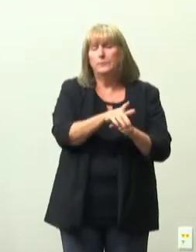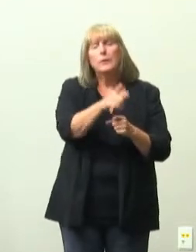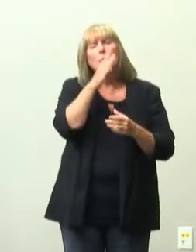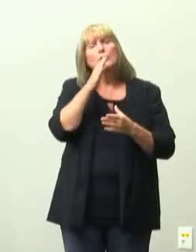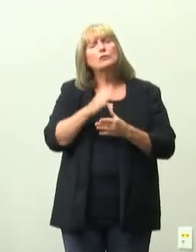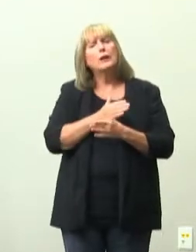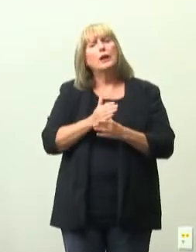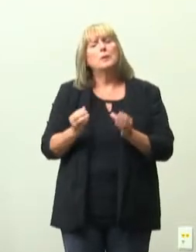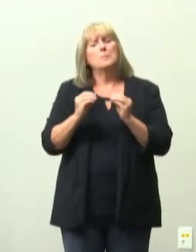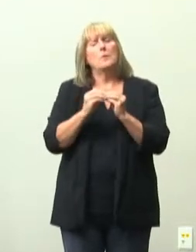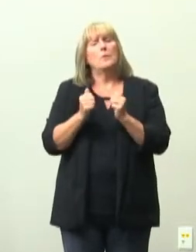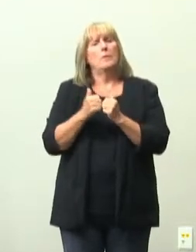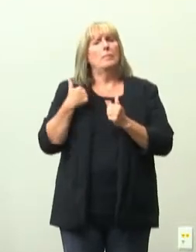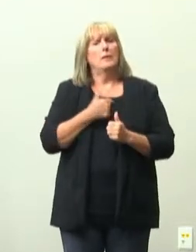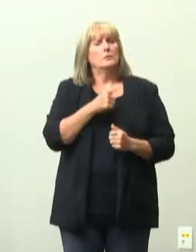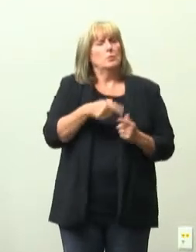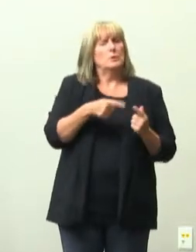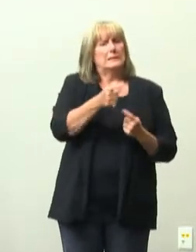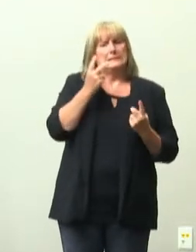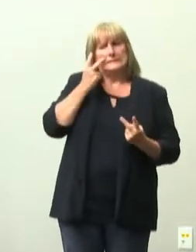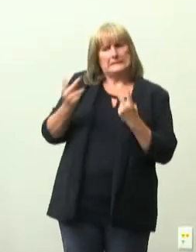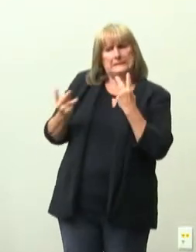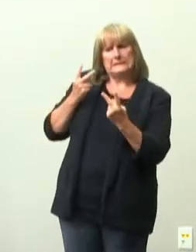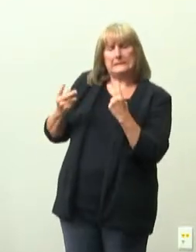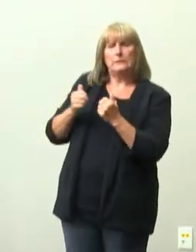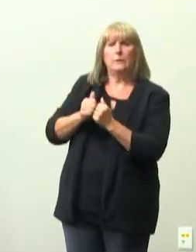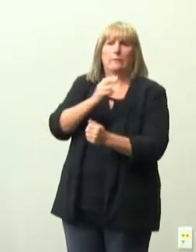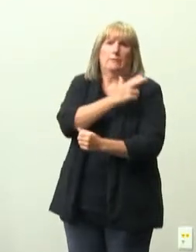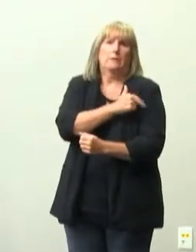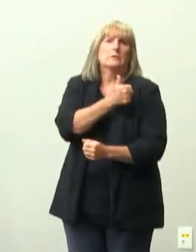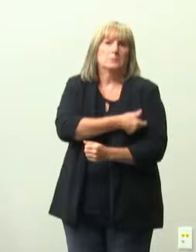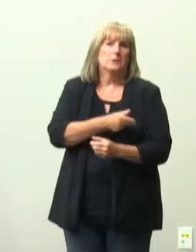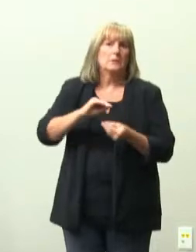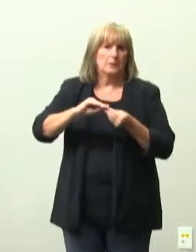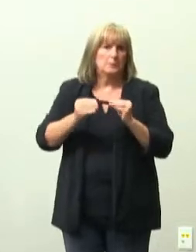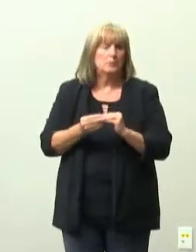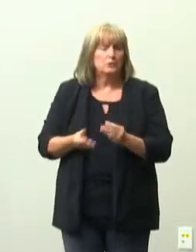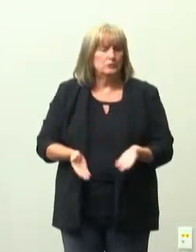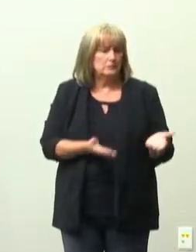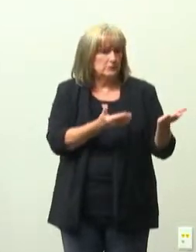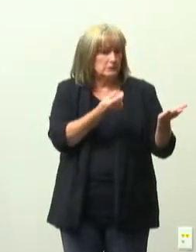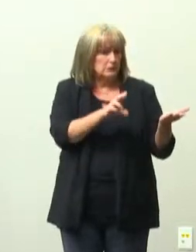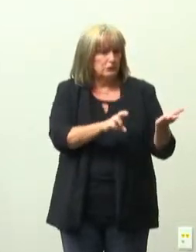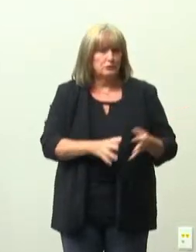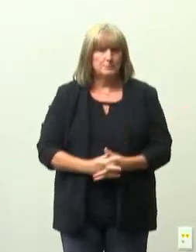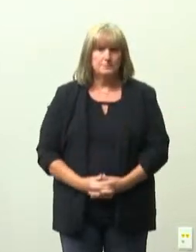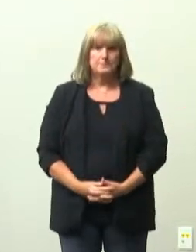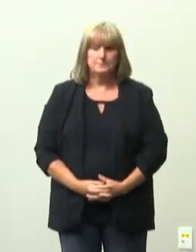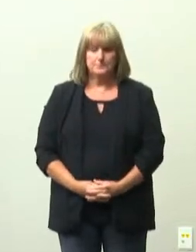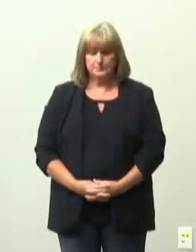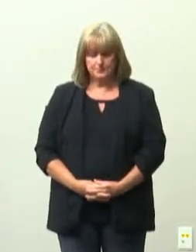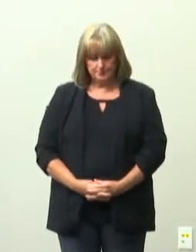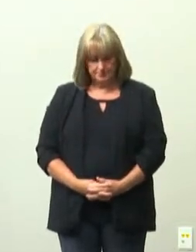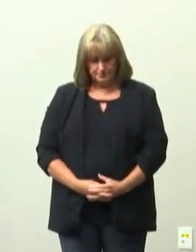with us more about what he's seen related to hospitalizations. Dr. Richmond.